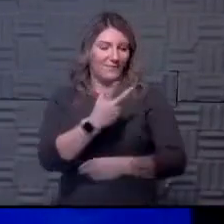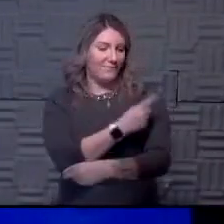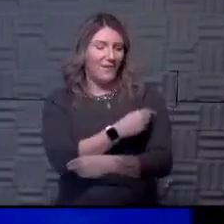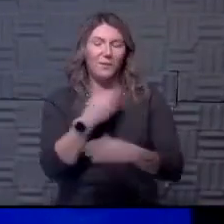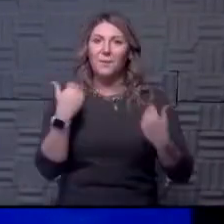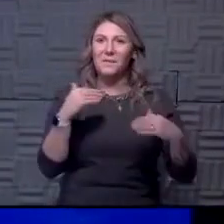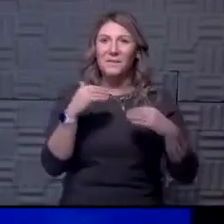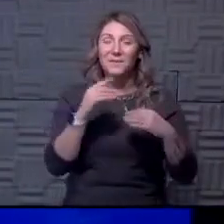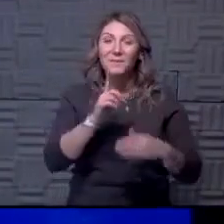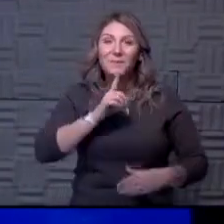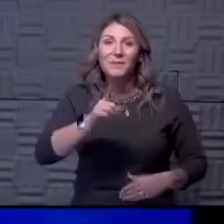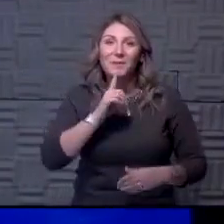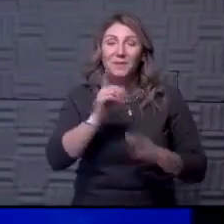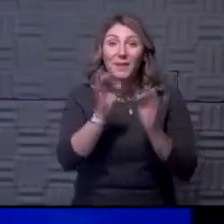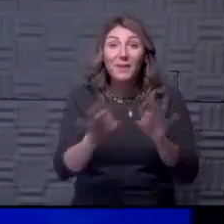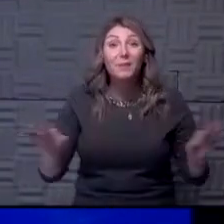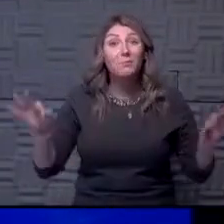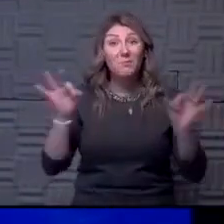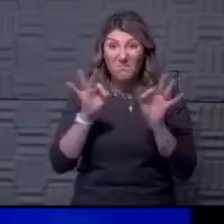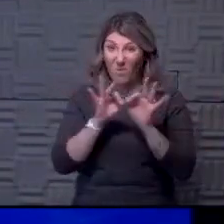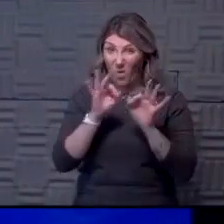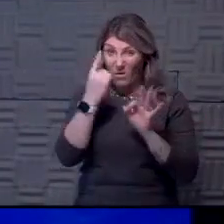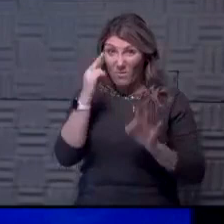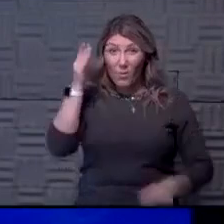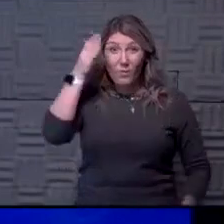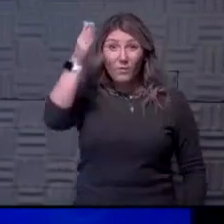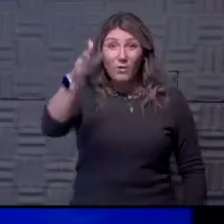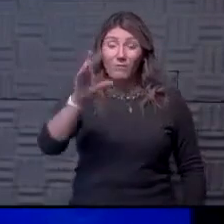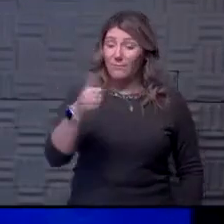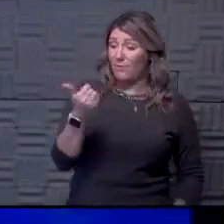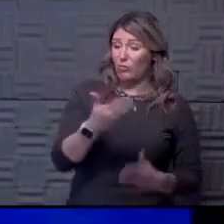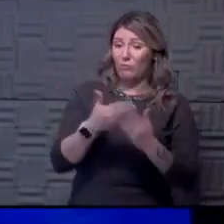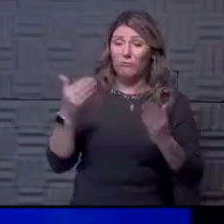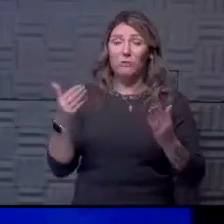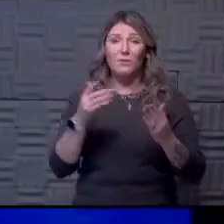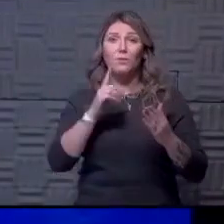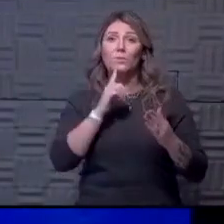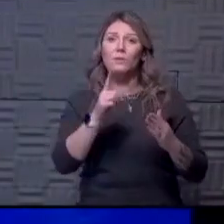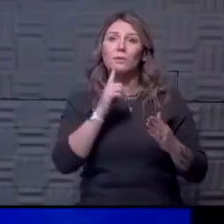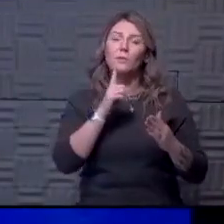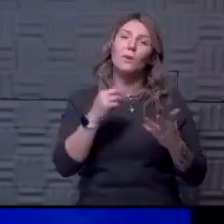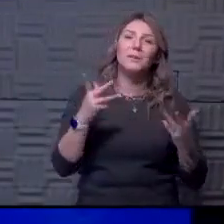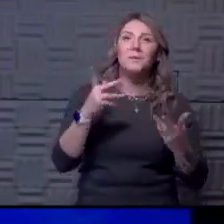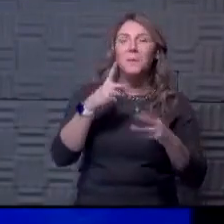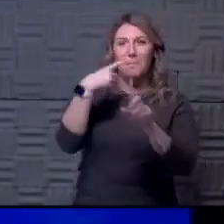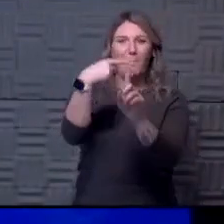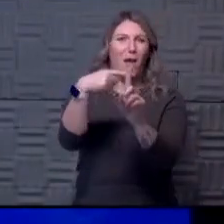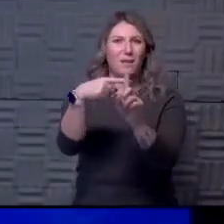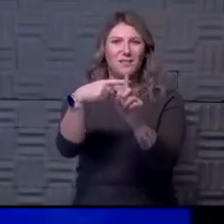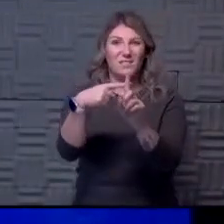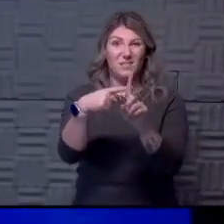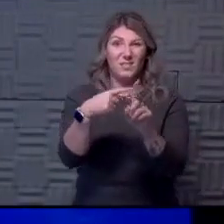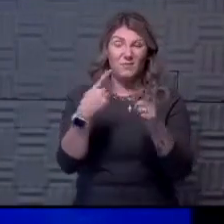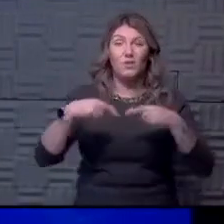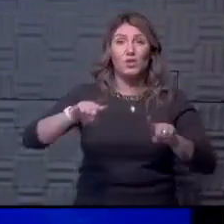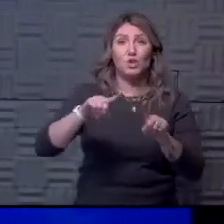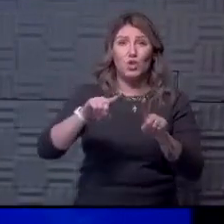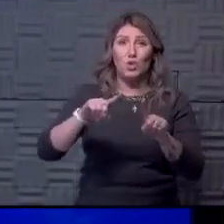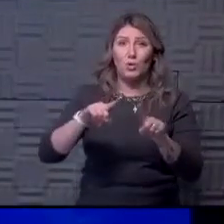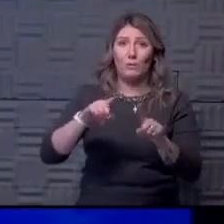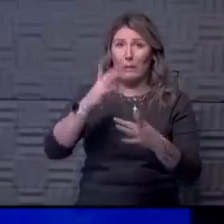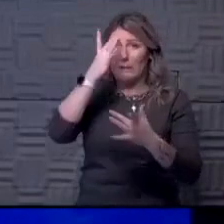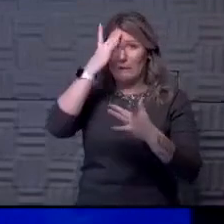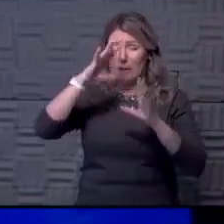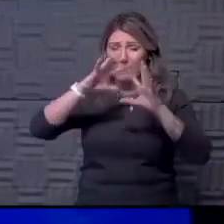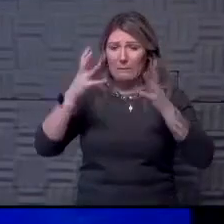incredibly important in the long run. And I think the other thing that has been one of the silver linings of the pandemic, and